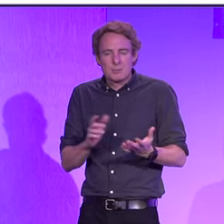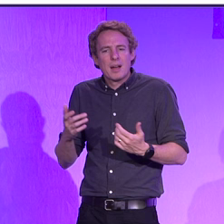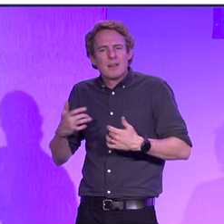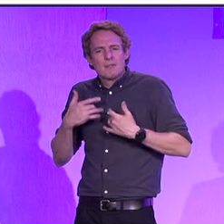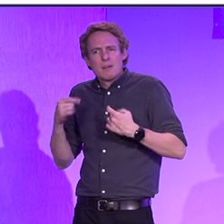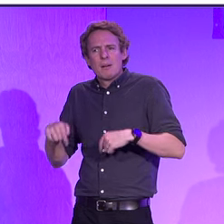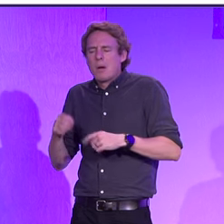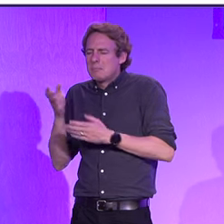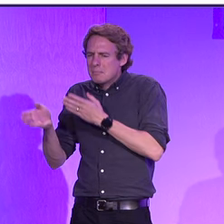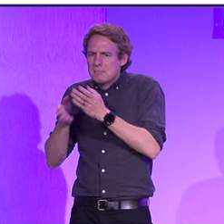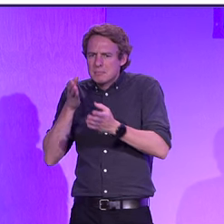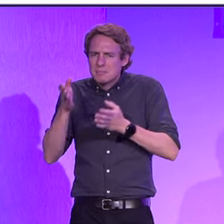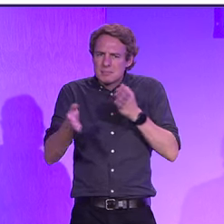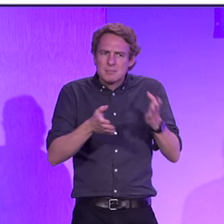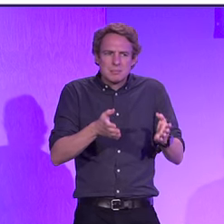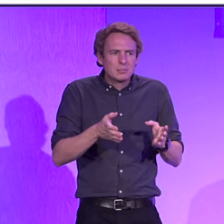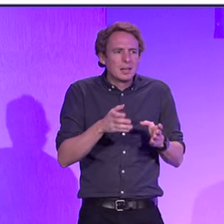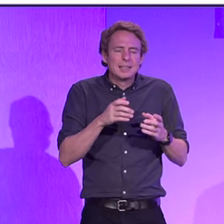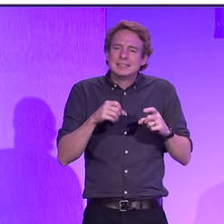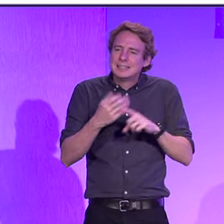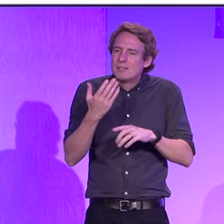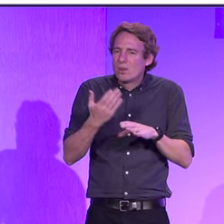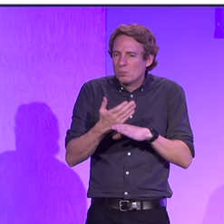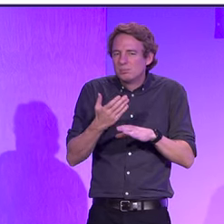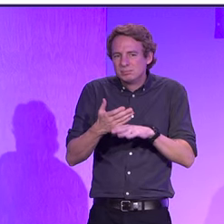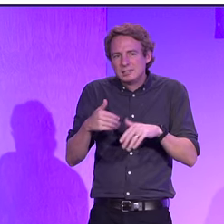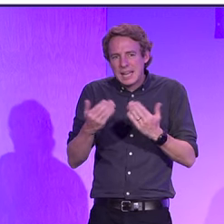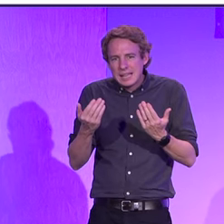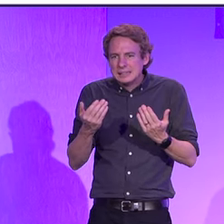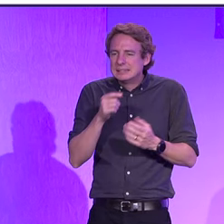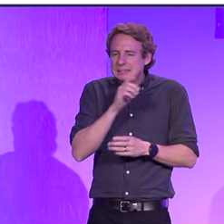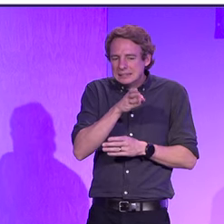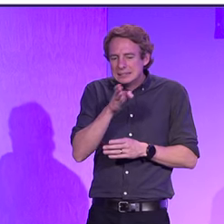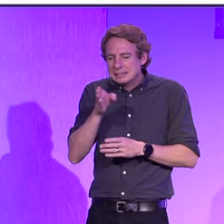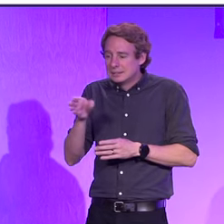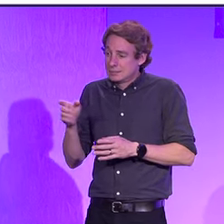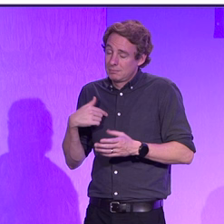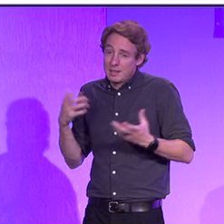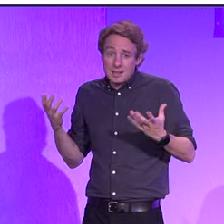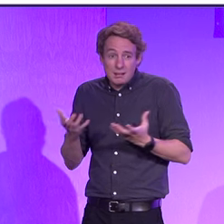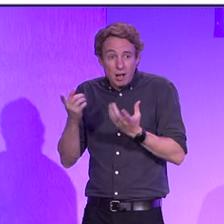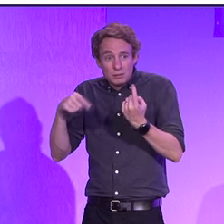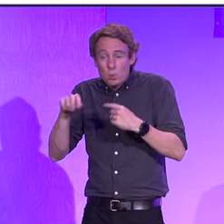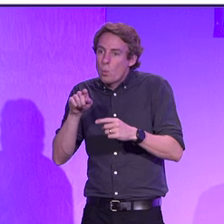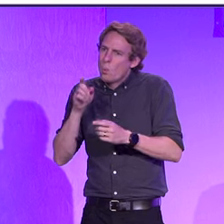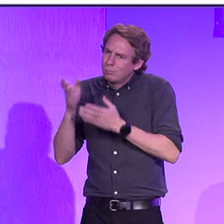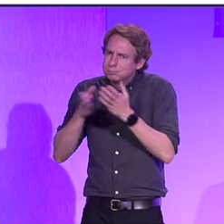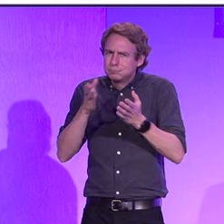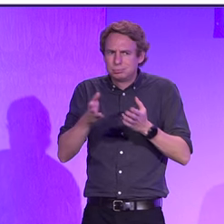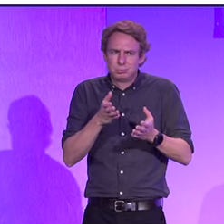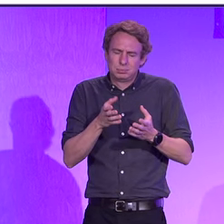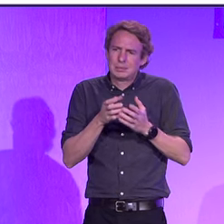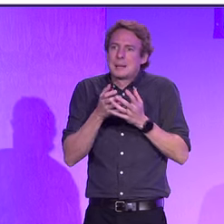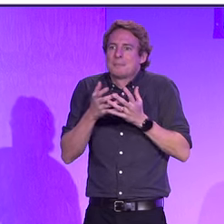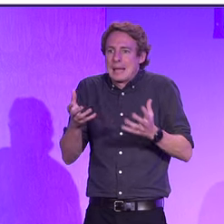whole by going to all these different DevOps Days, and I encourage everyone, if they have the ability to go to as